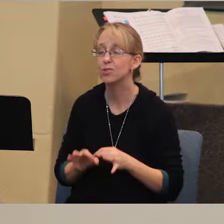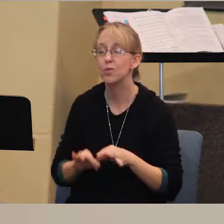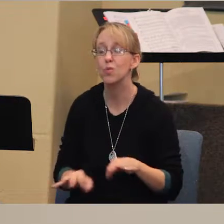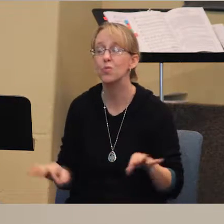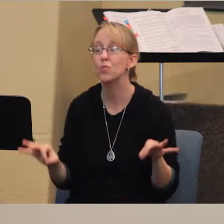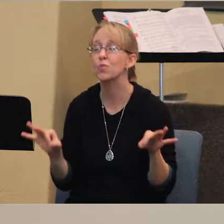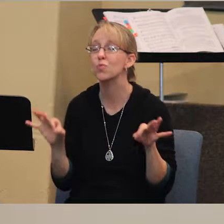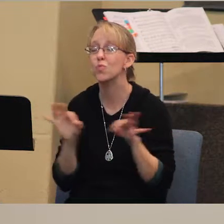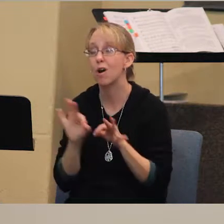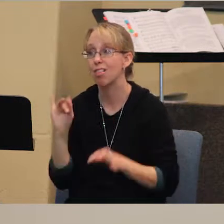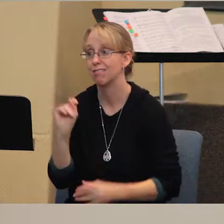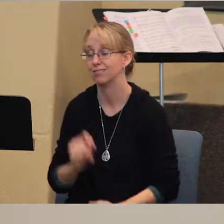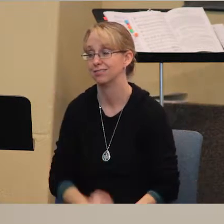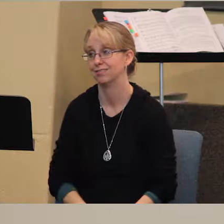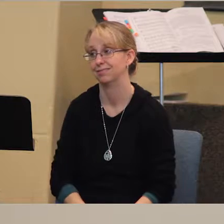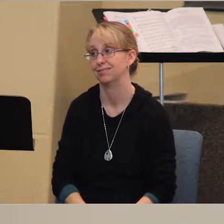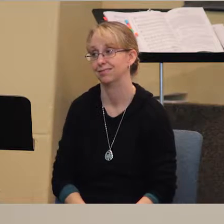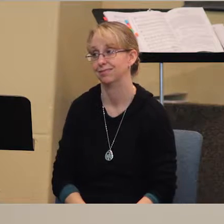it.